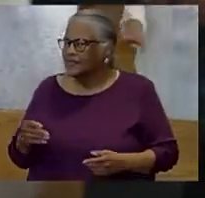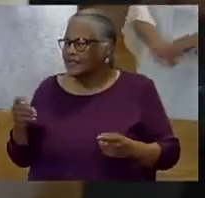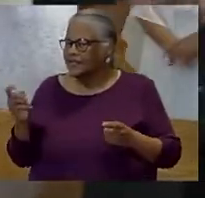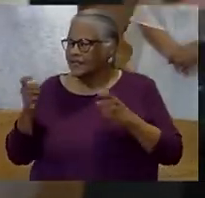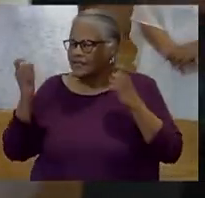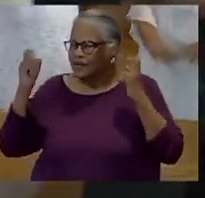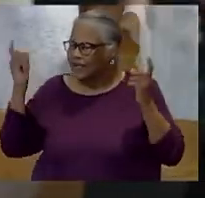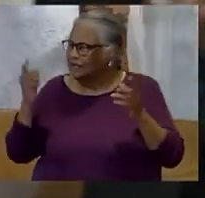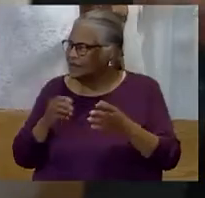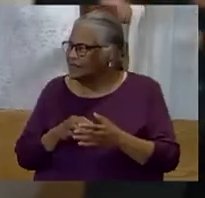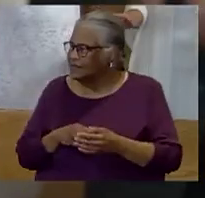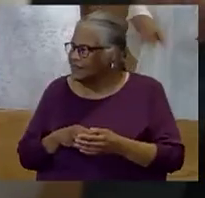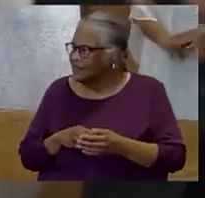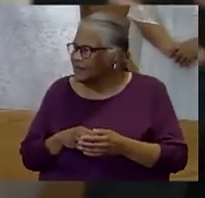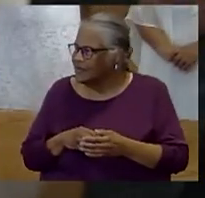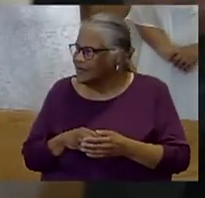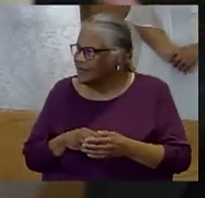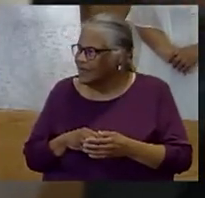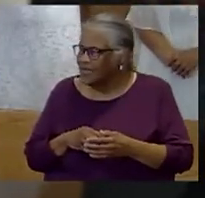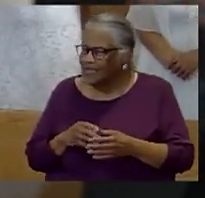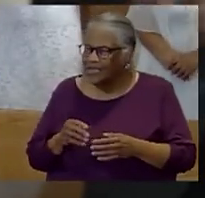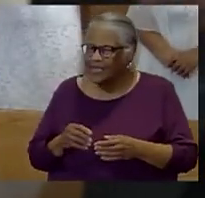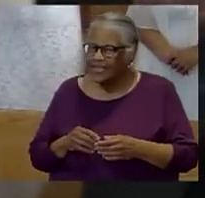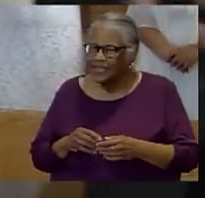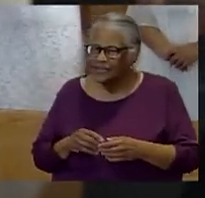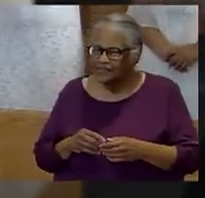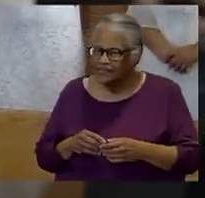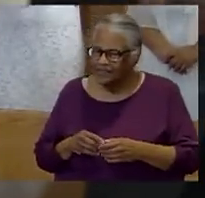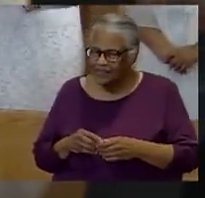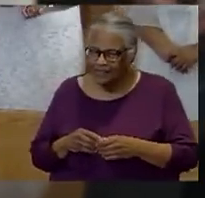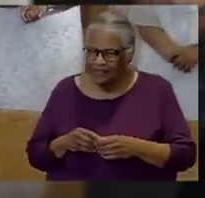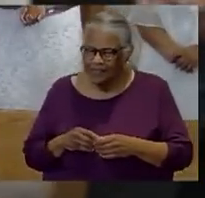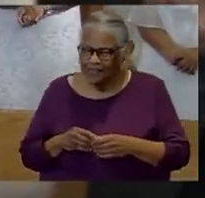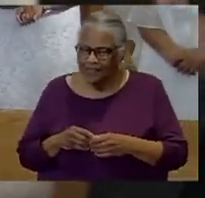you don't take it lightly anymore.